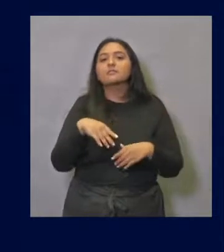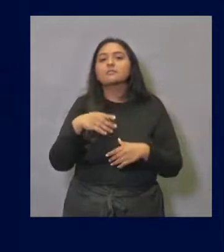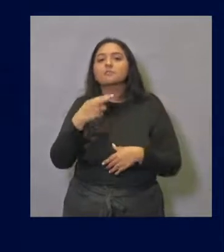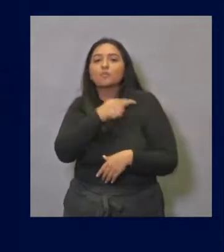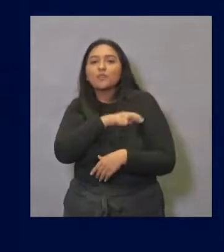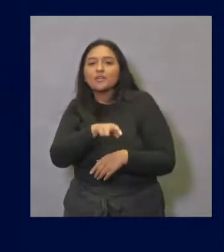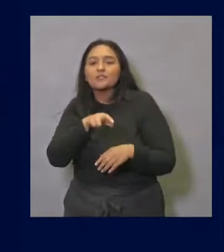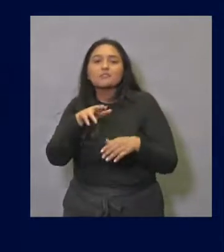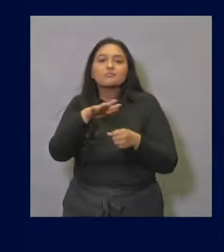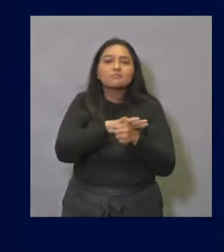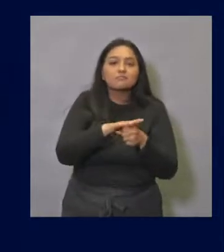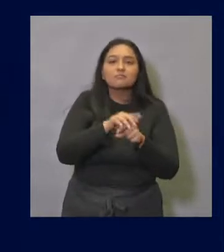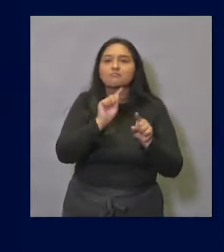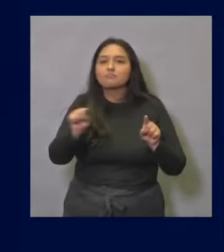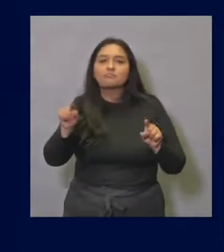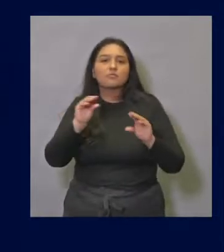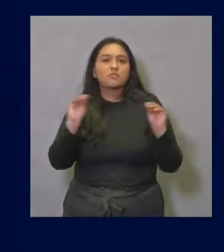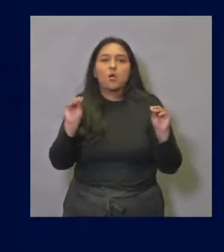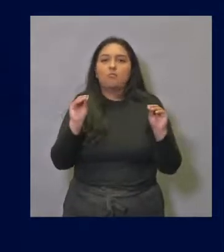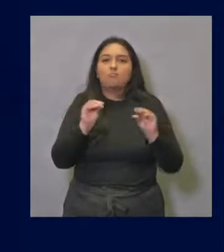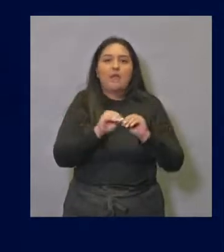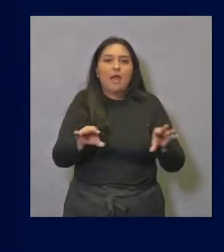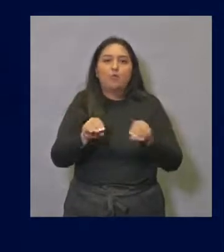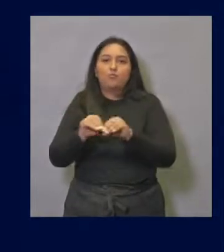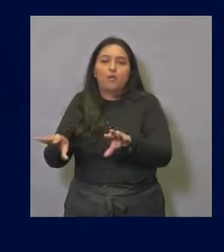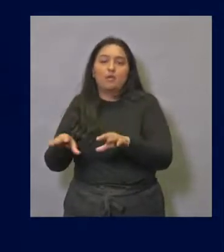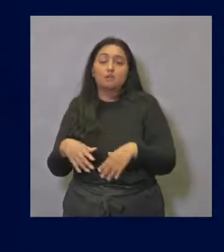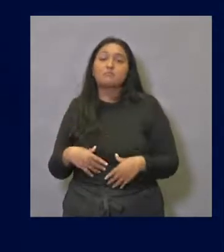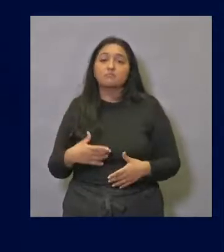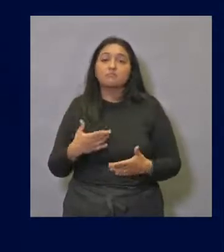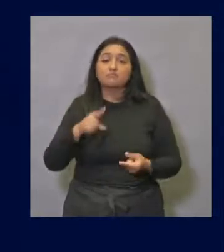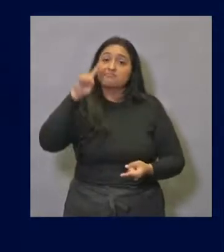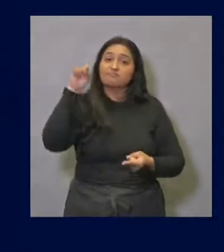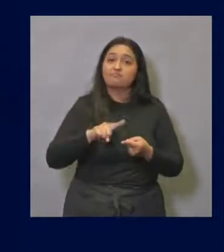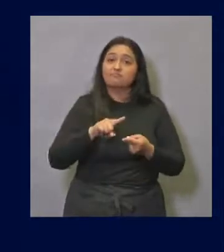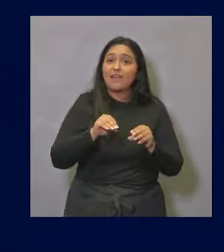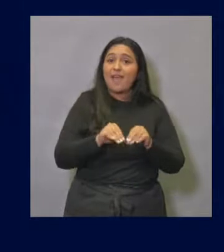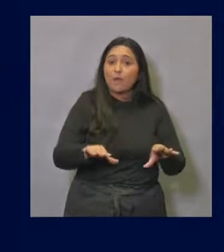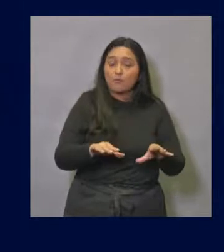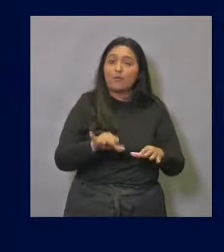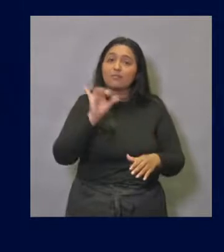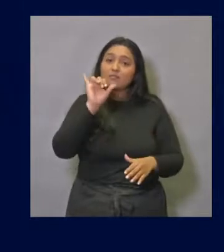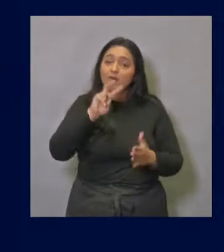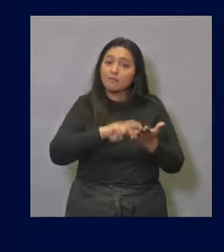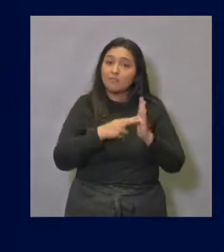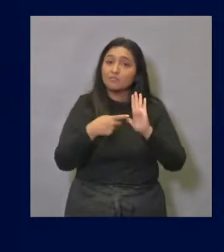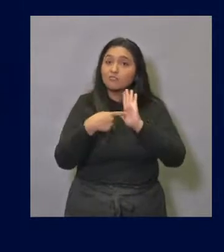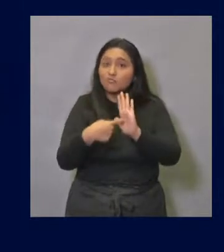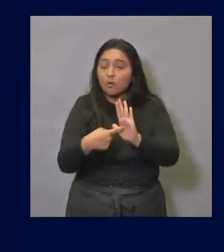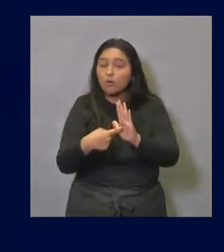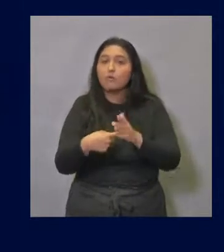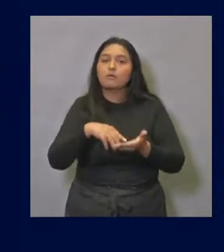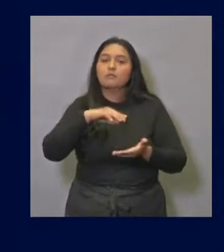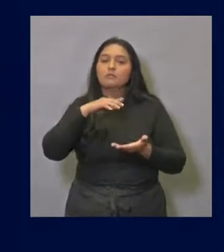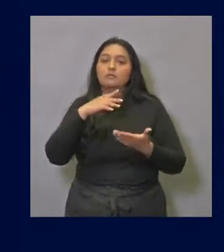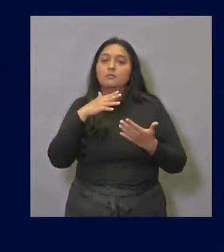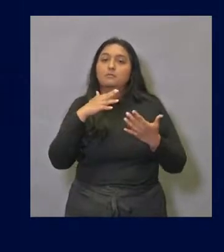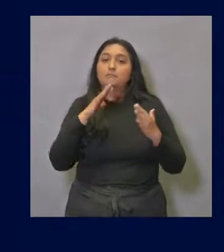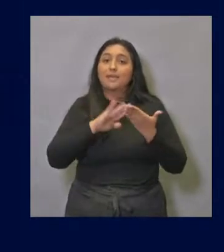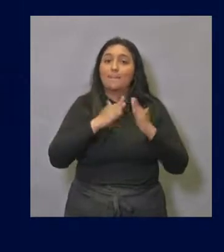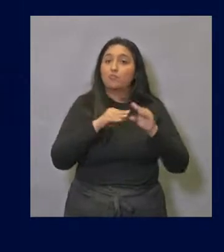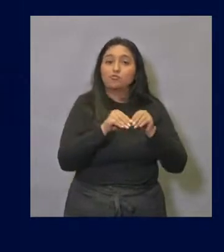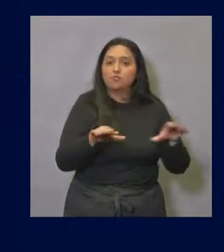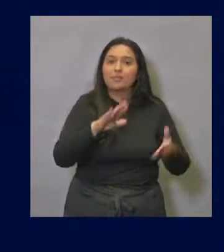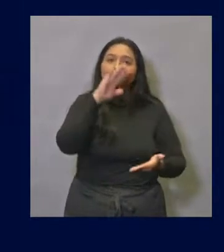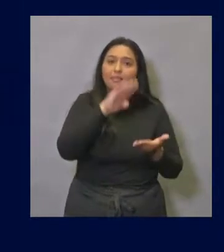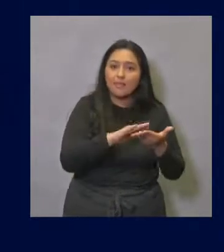The significantly lower number of outbreaks reflects both less community transmission and the